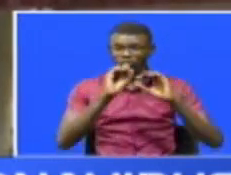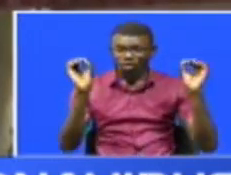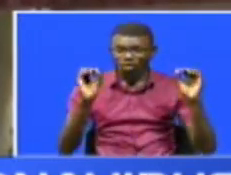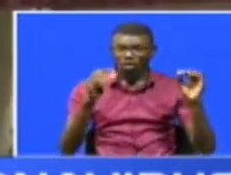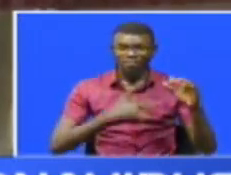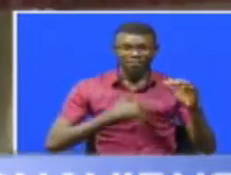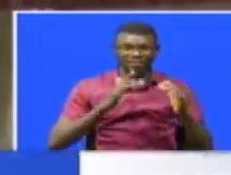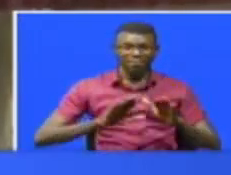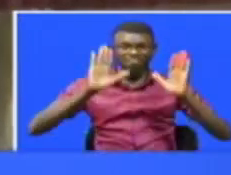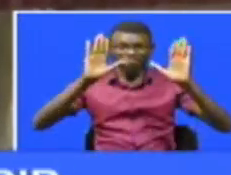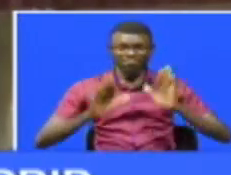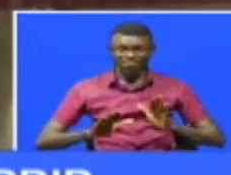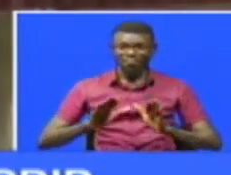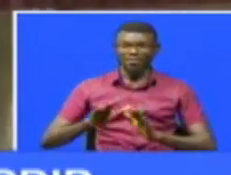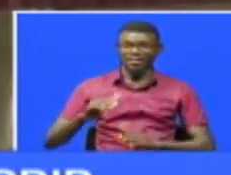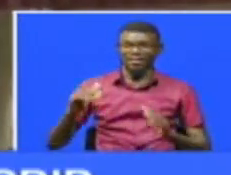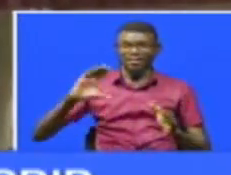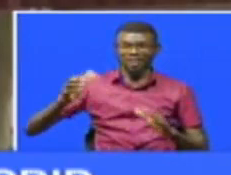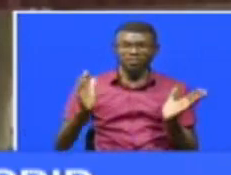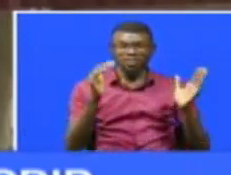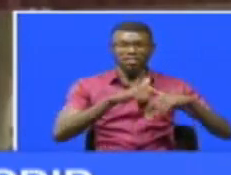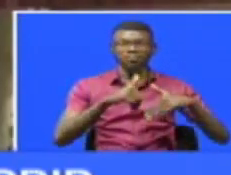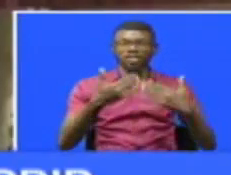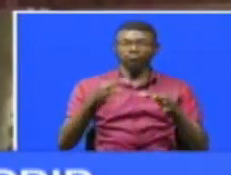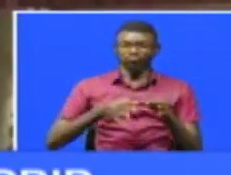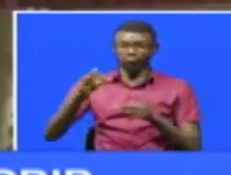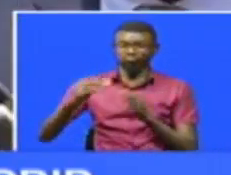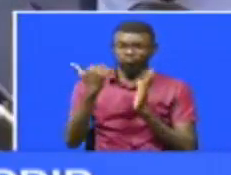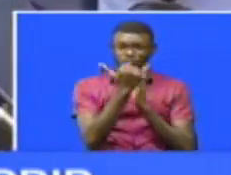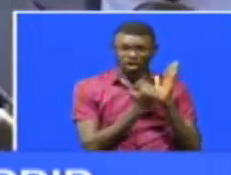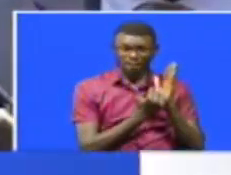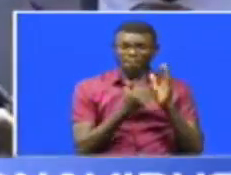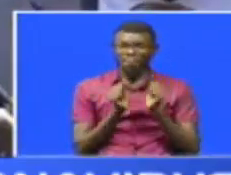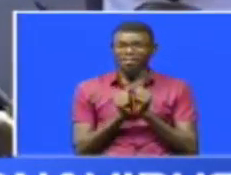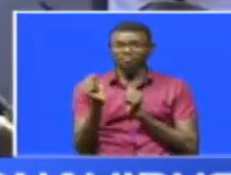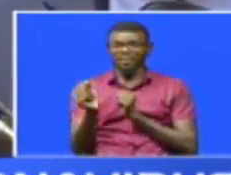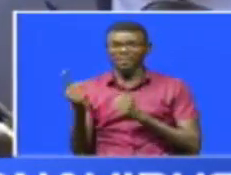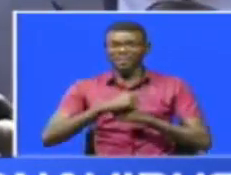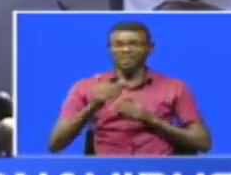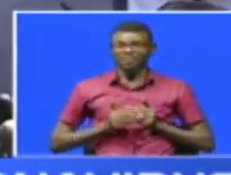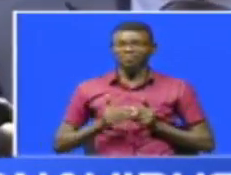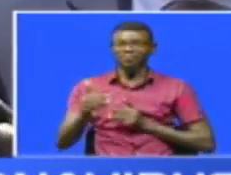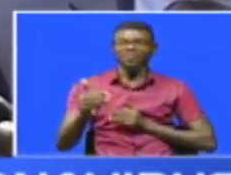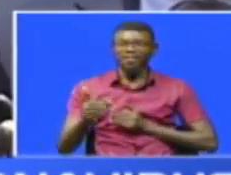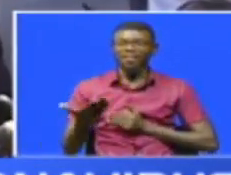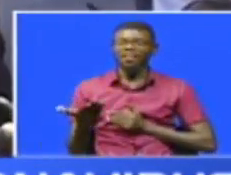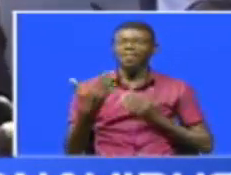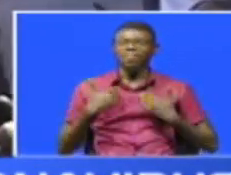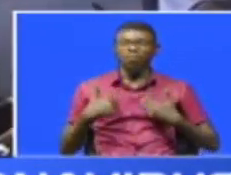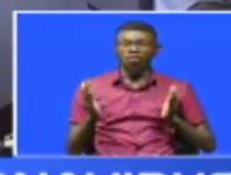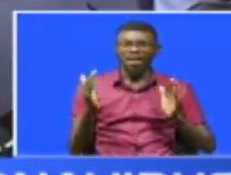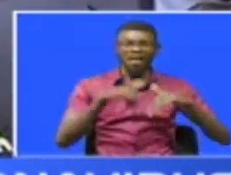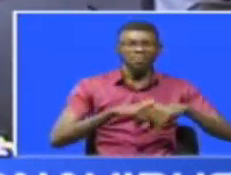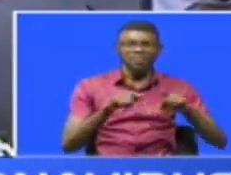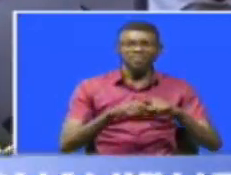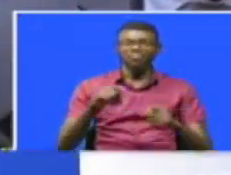it is important that the county assemblies adjourn their businesses to reduce contact for the next 15 days. Bunge la kitaifa na bunge za county assembly